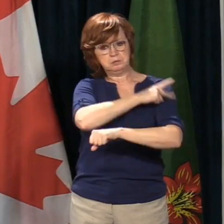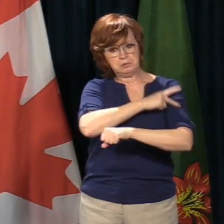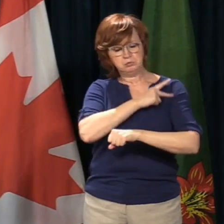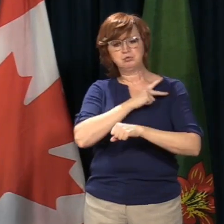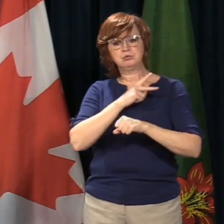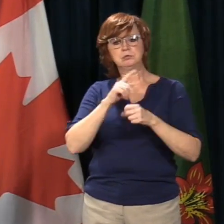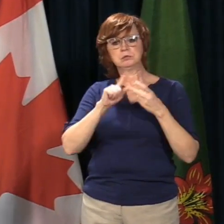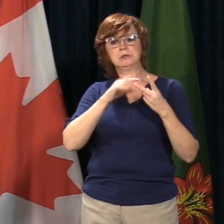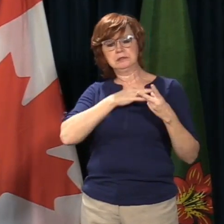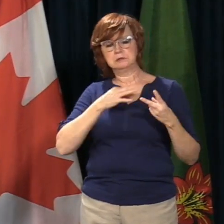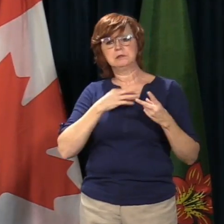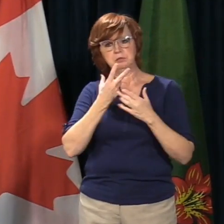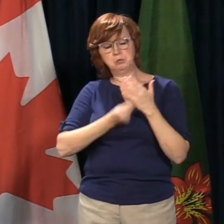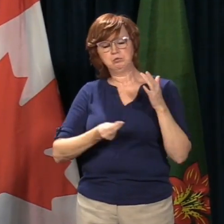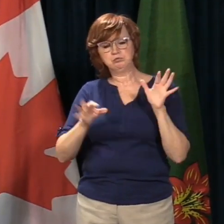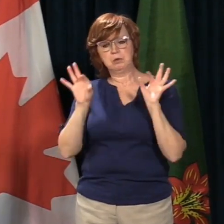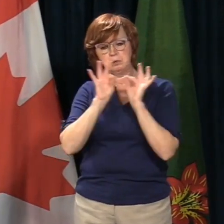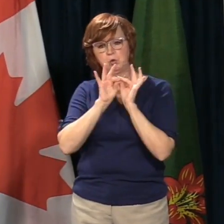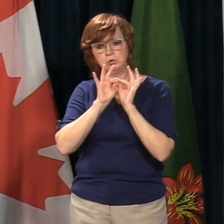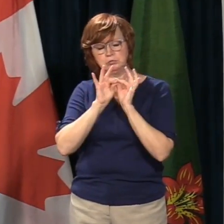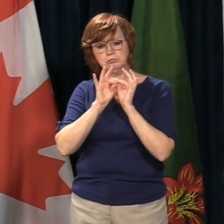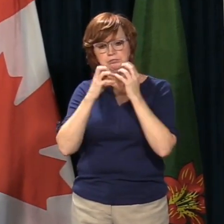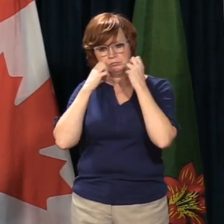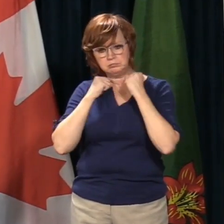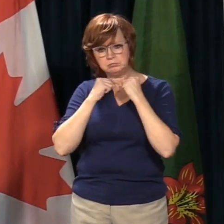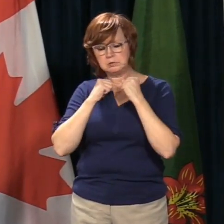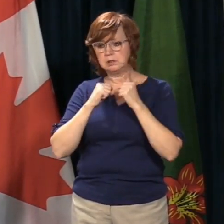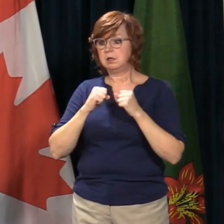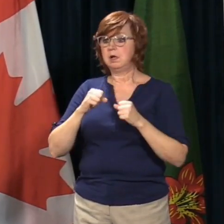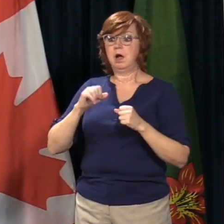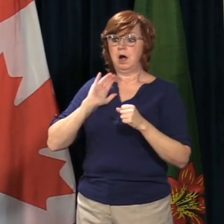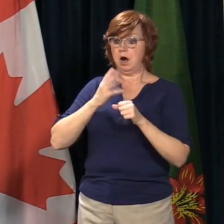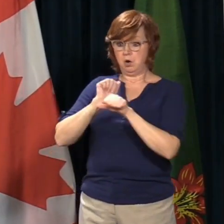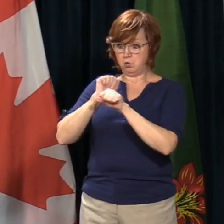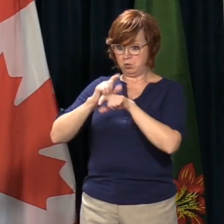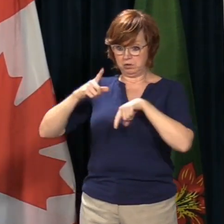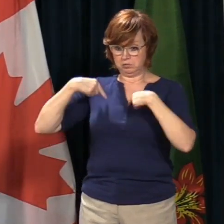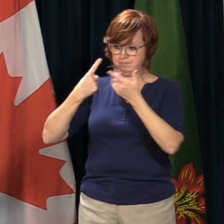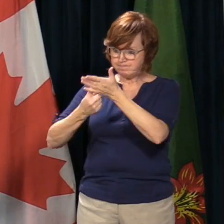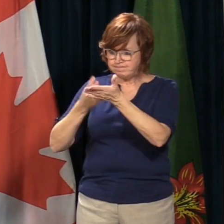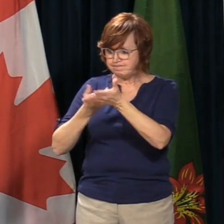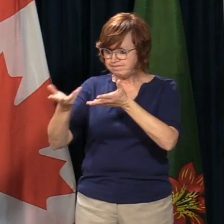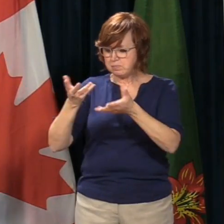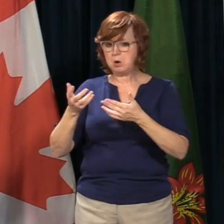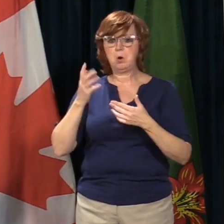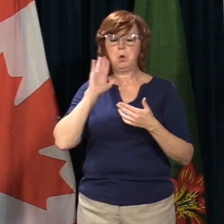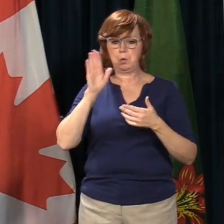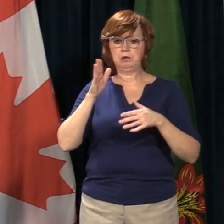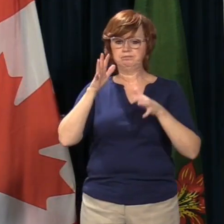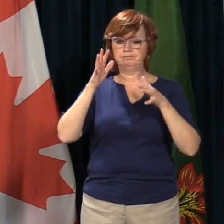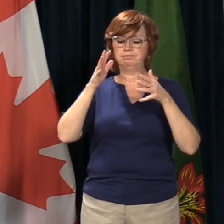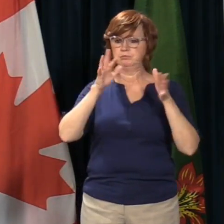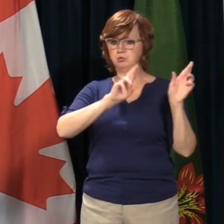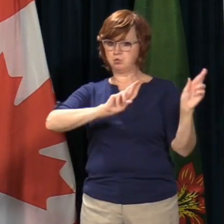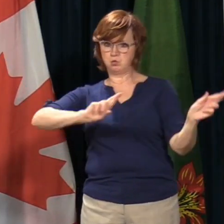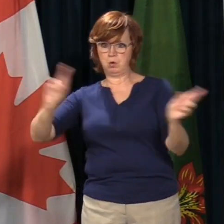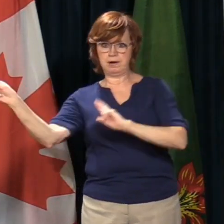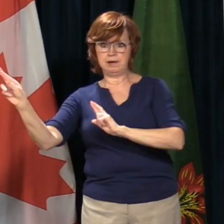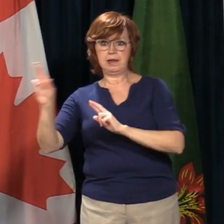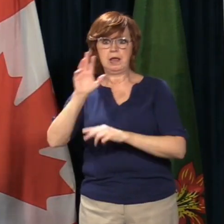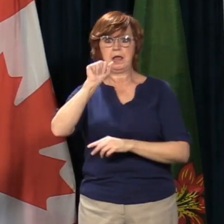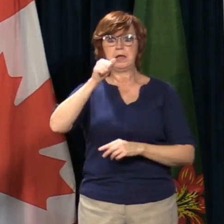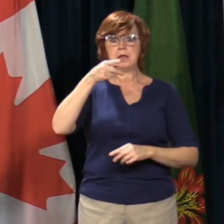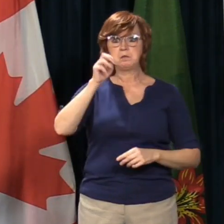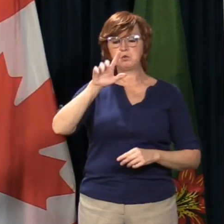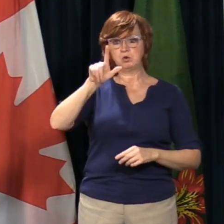joint efforts, I'm pleased to say that we are on track to ensure everything will be in place by April 28th to meet the requirements